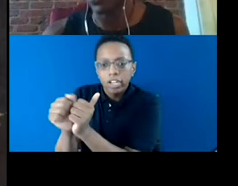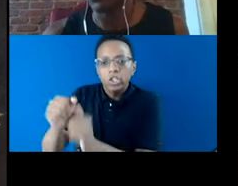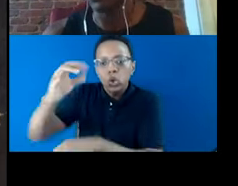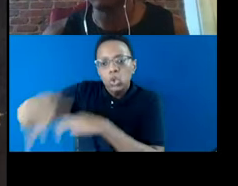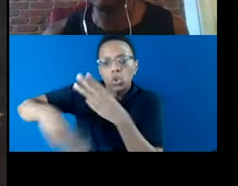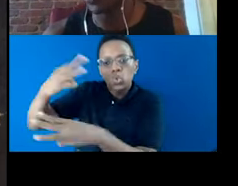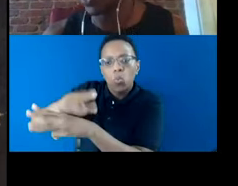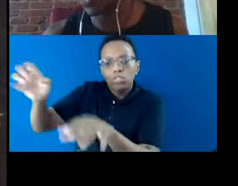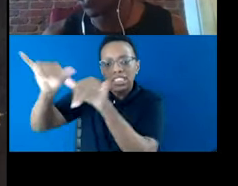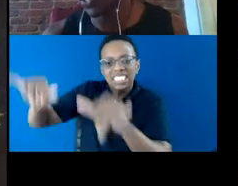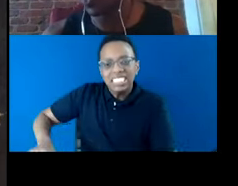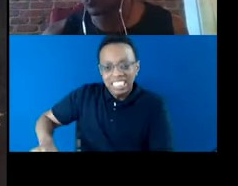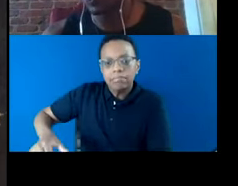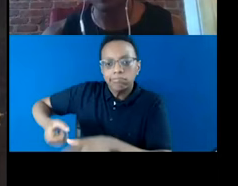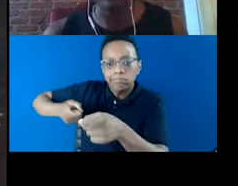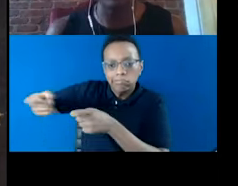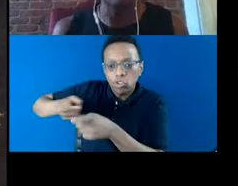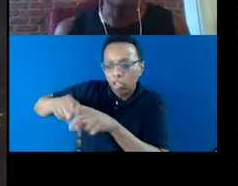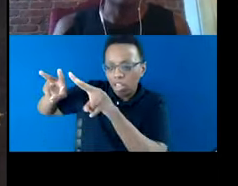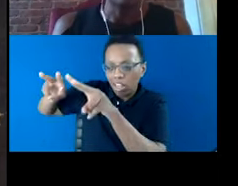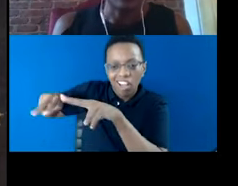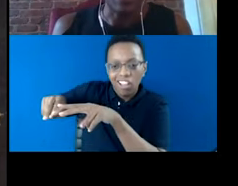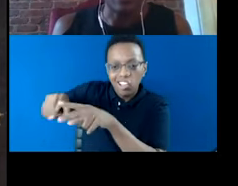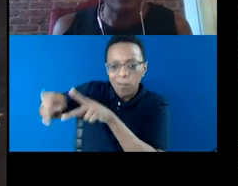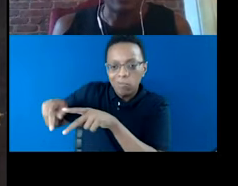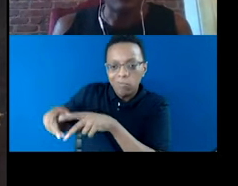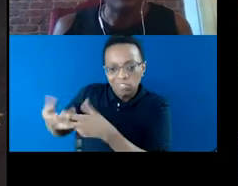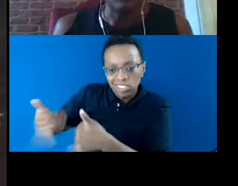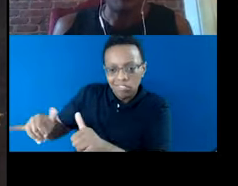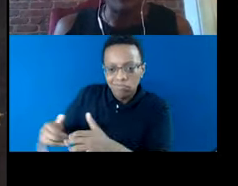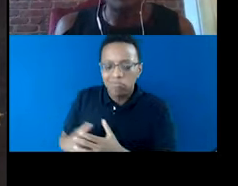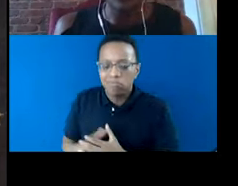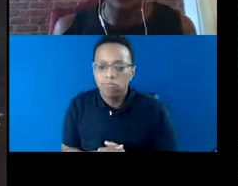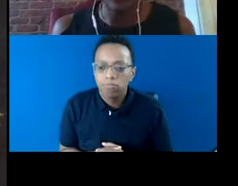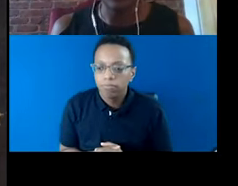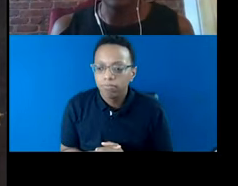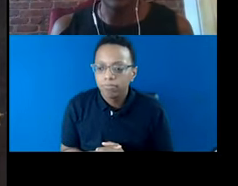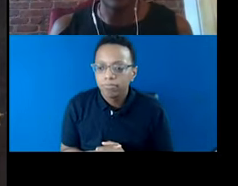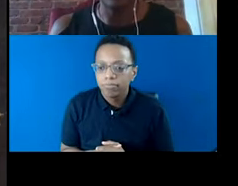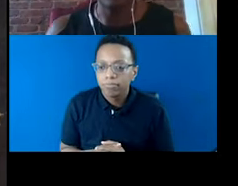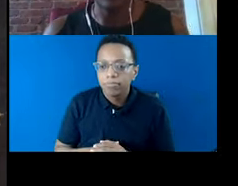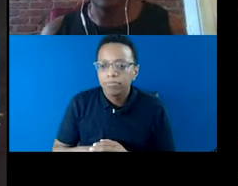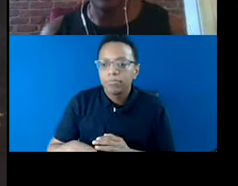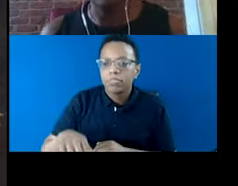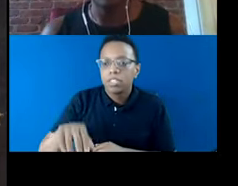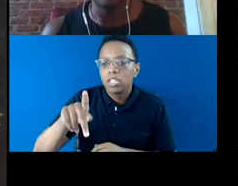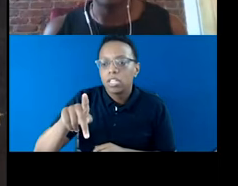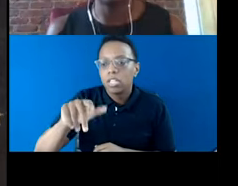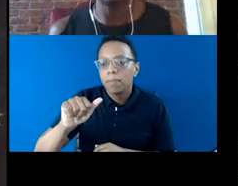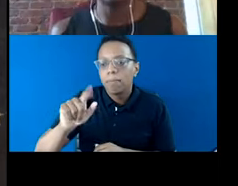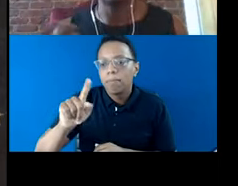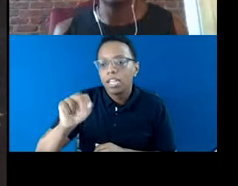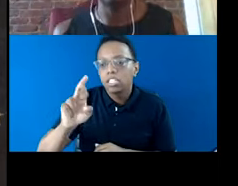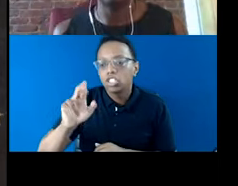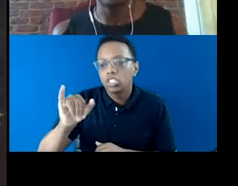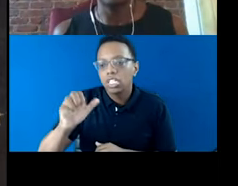them and their people as inferior. And patriarchy is one that I also wanted to name here. It